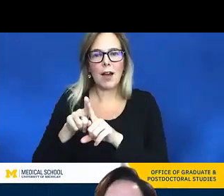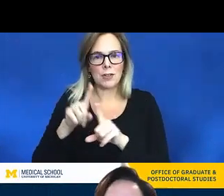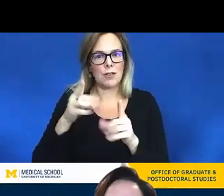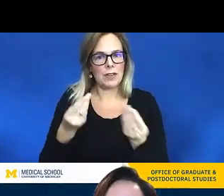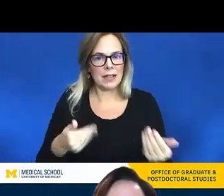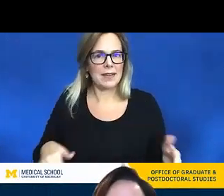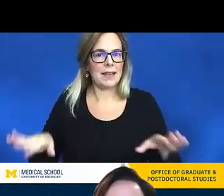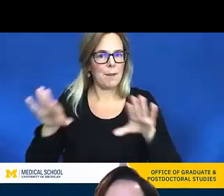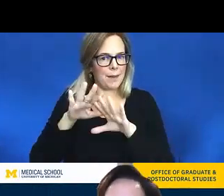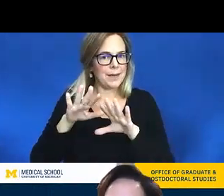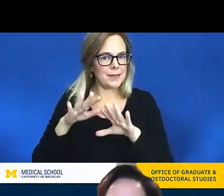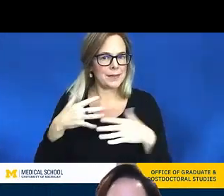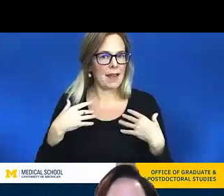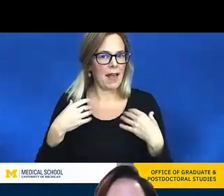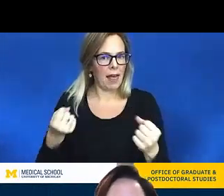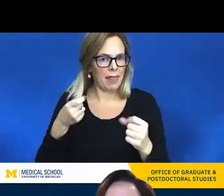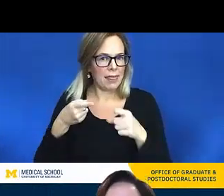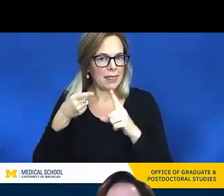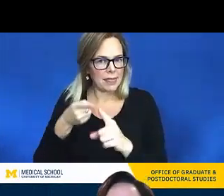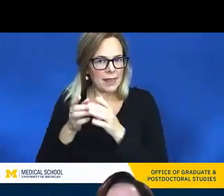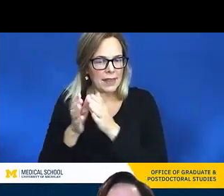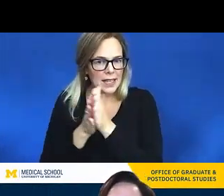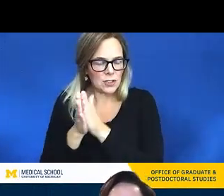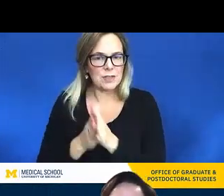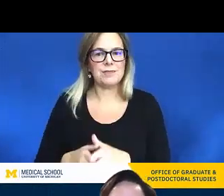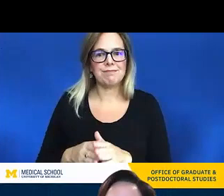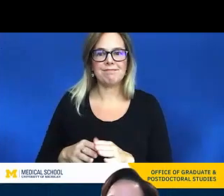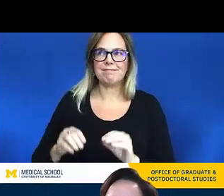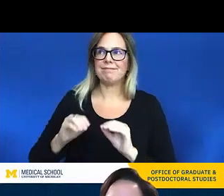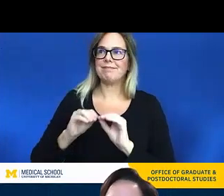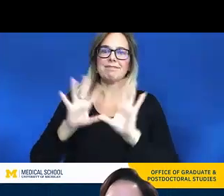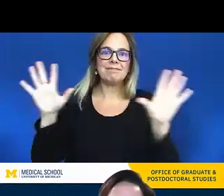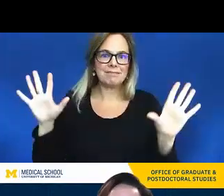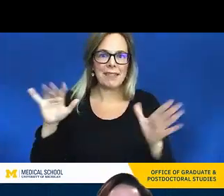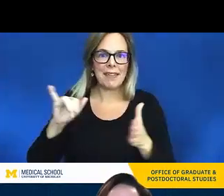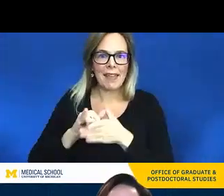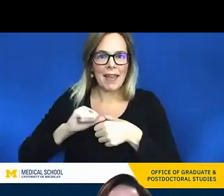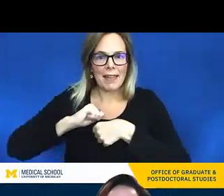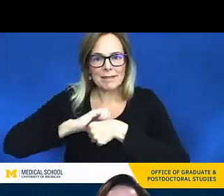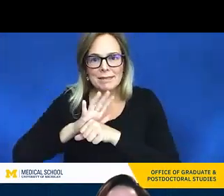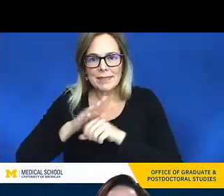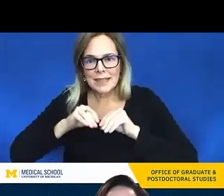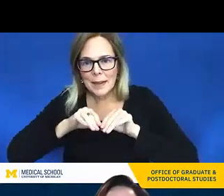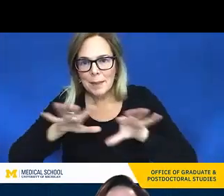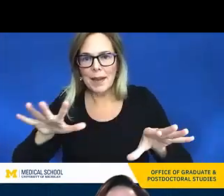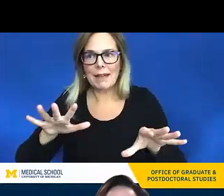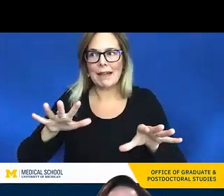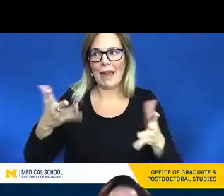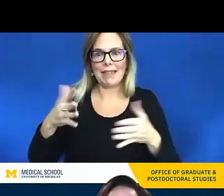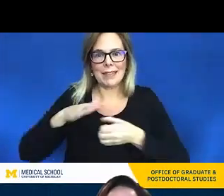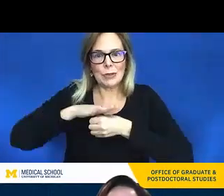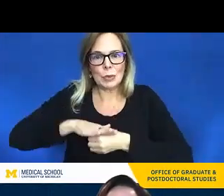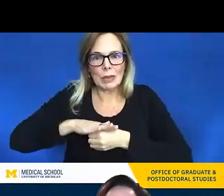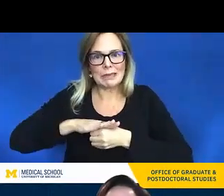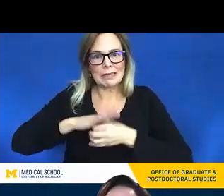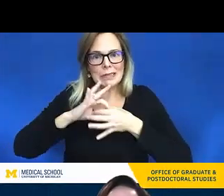pretty clear that both the pandemic and just the general stress associated with graduate school has led to, I think,